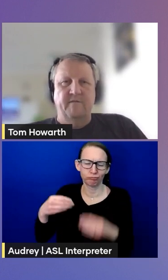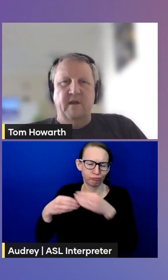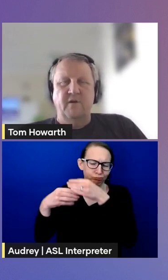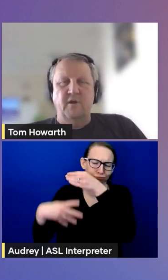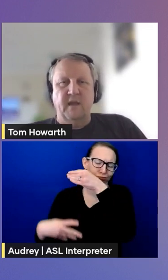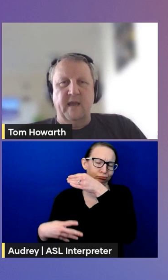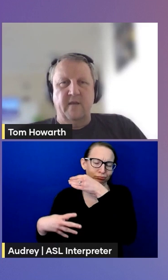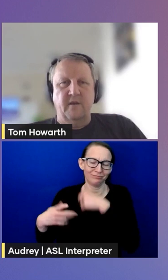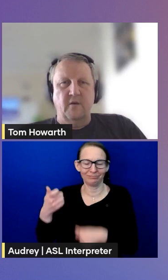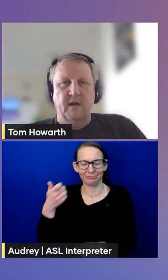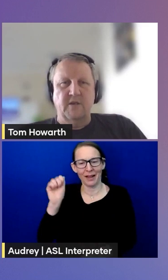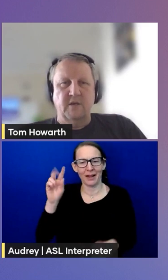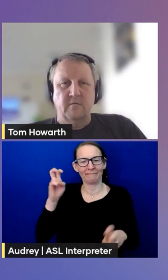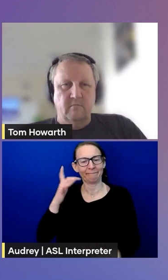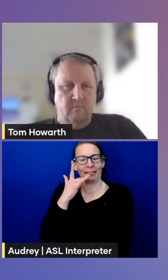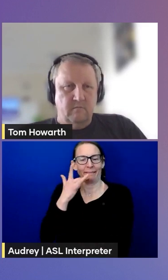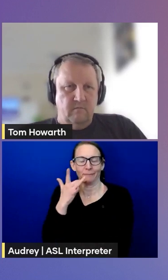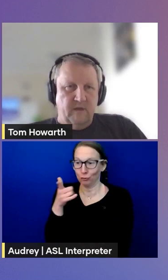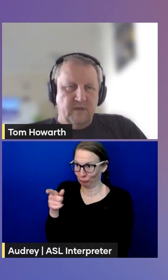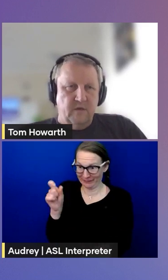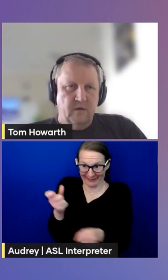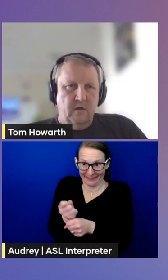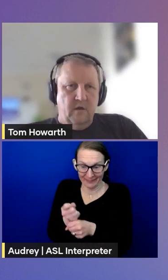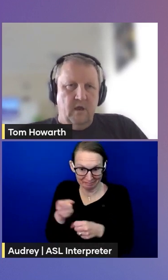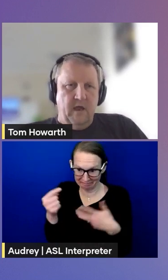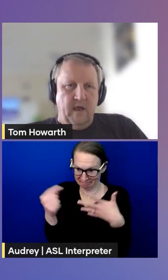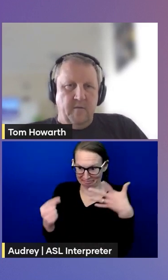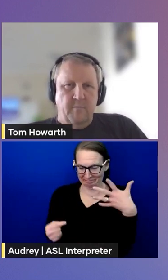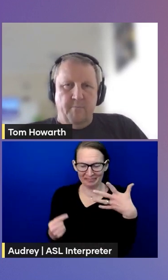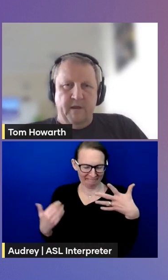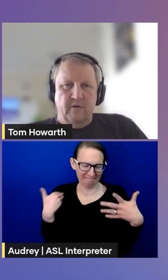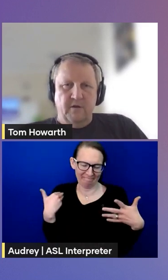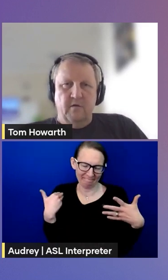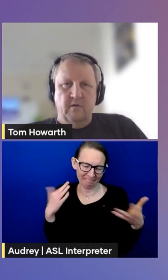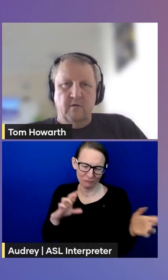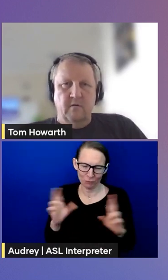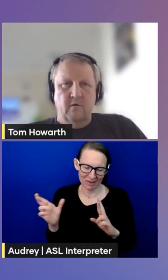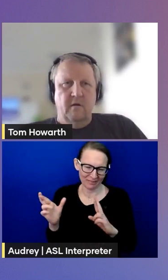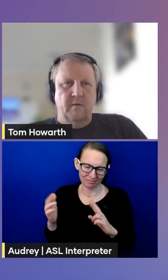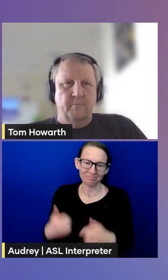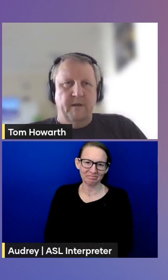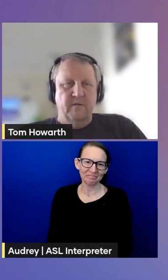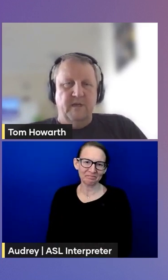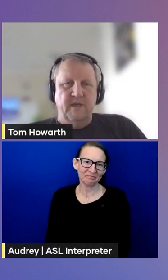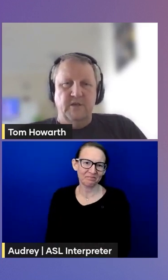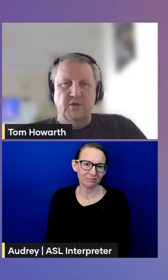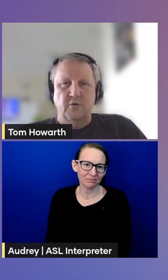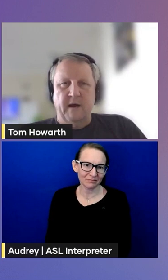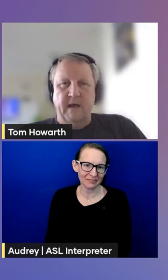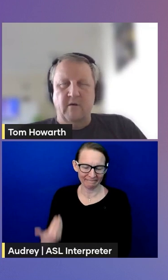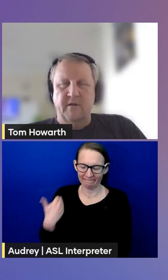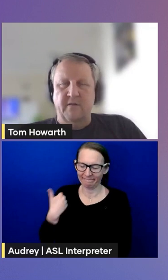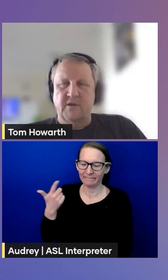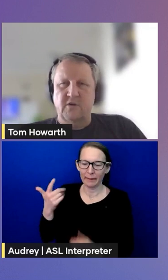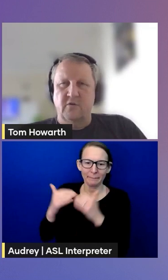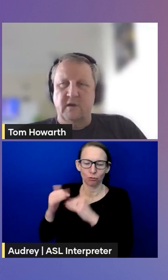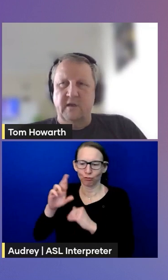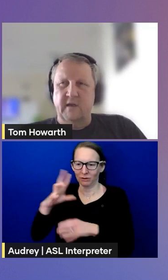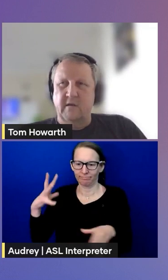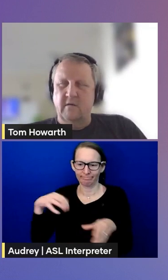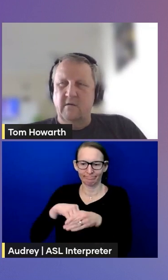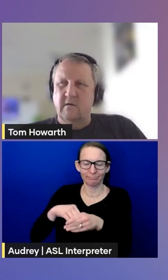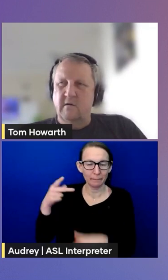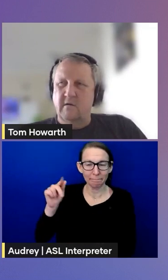practically any flavor you can get. I think you can actually, there's a builder built into Packer. I think there's